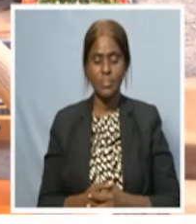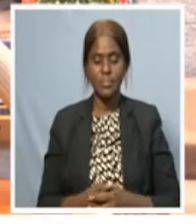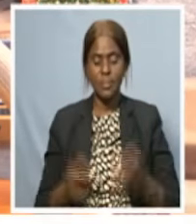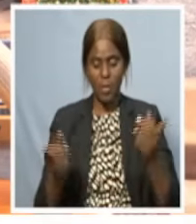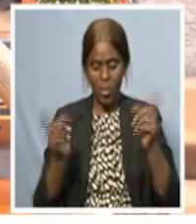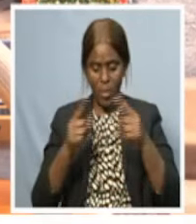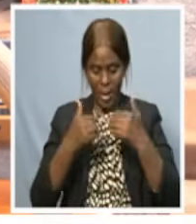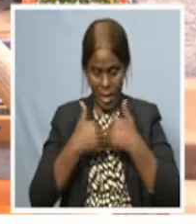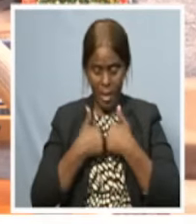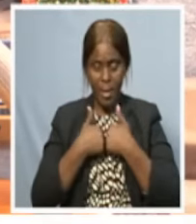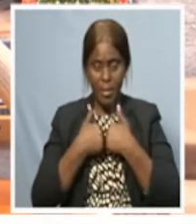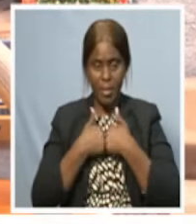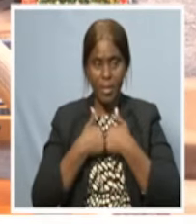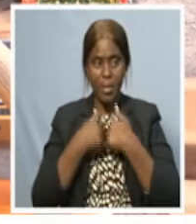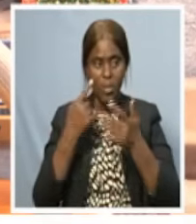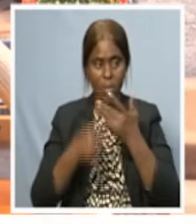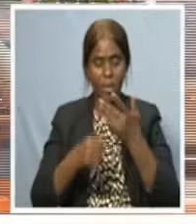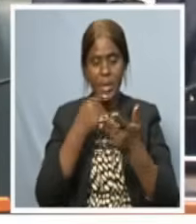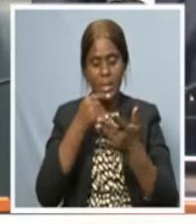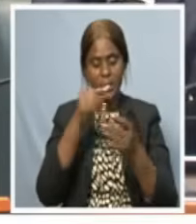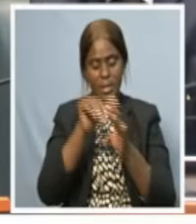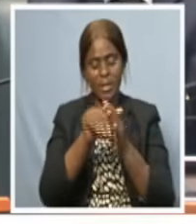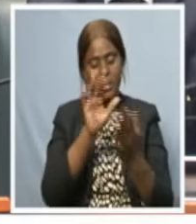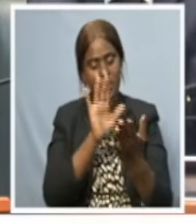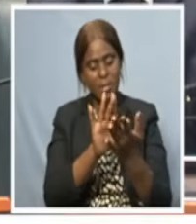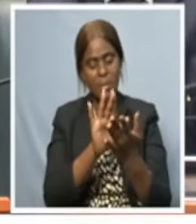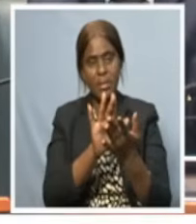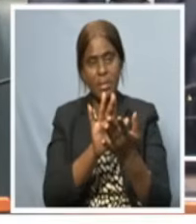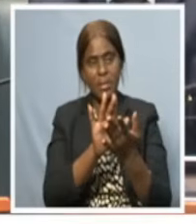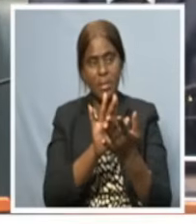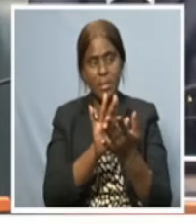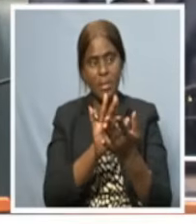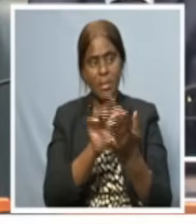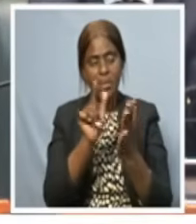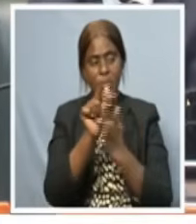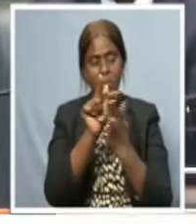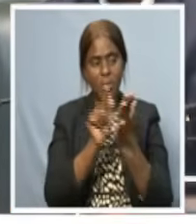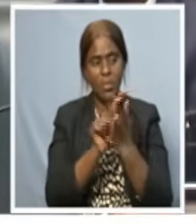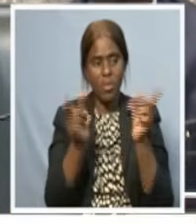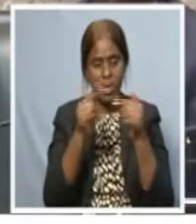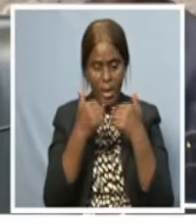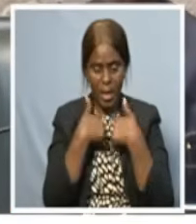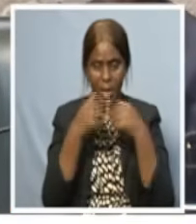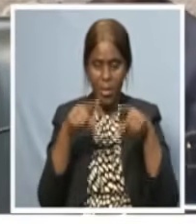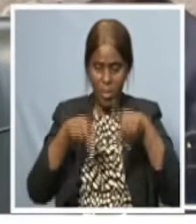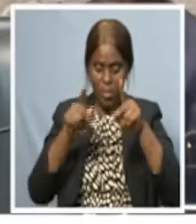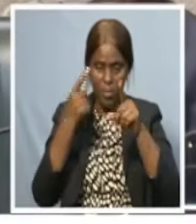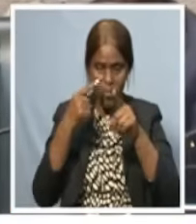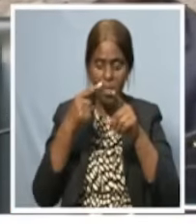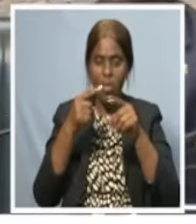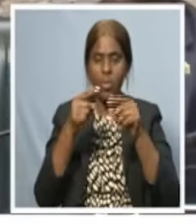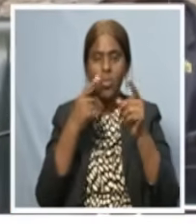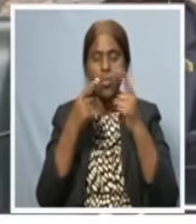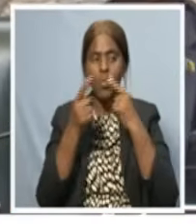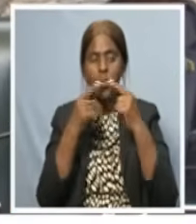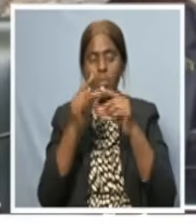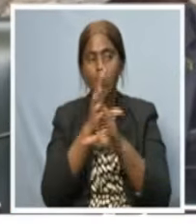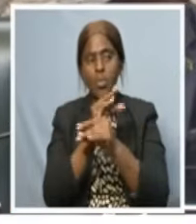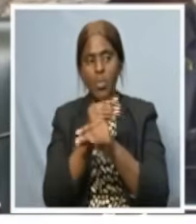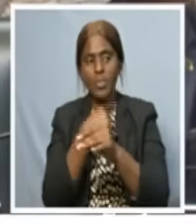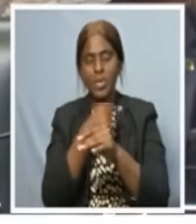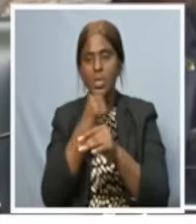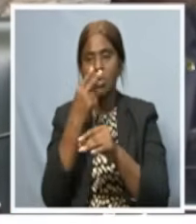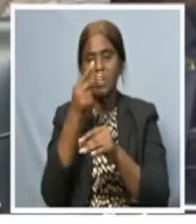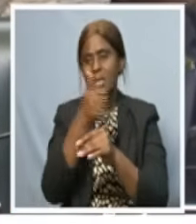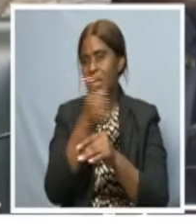When you have gotten, that is what is said in the standing order. When you have gotten permission for virtue, I have only seen